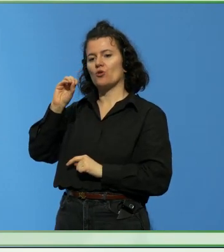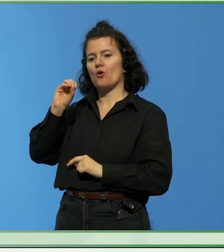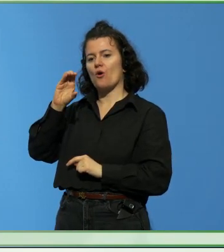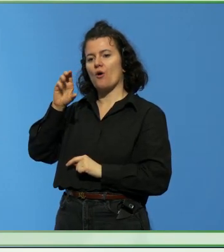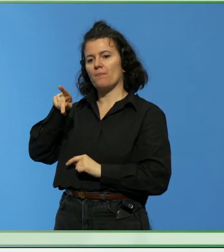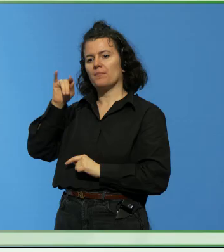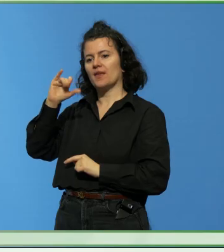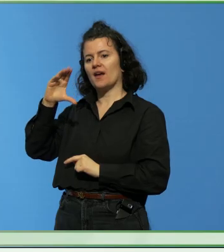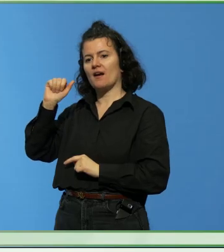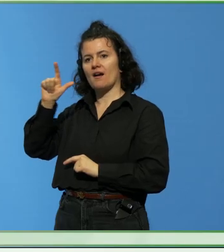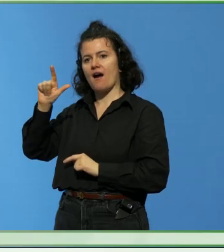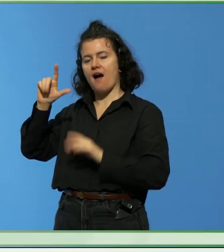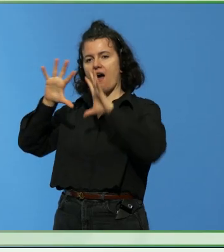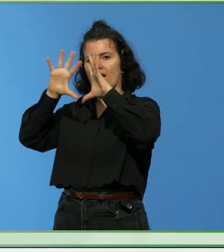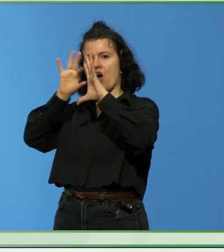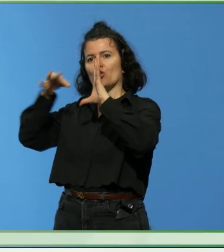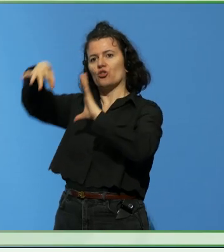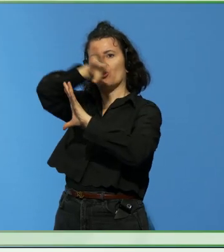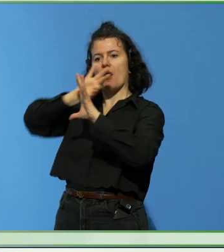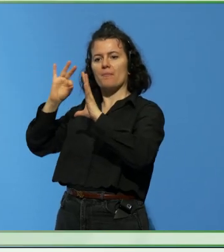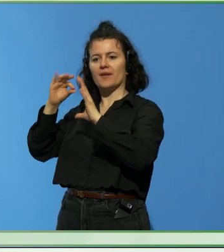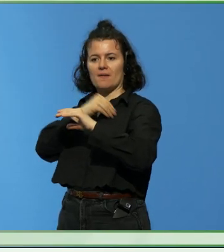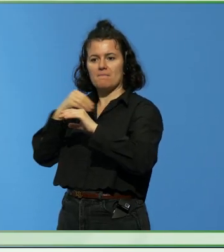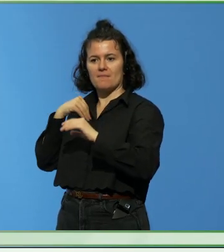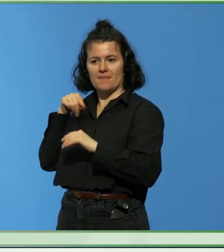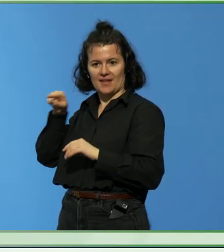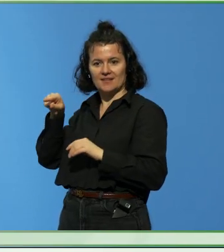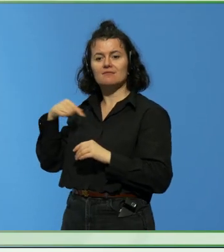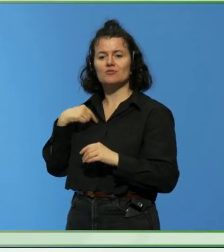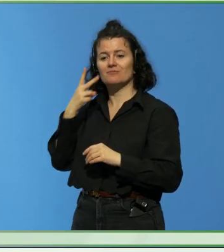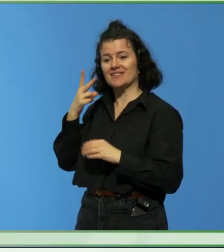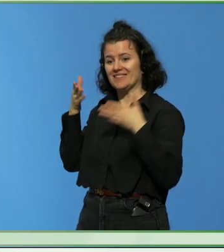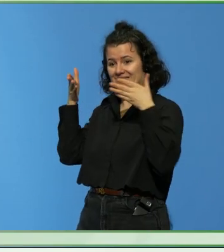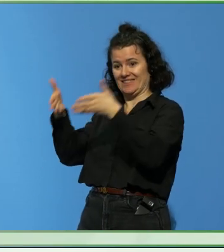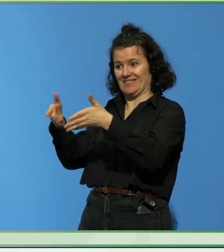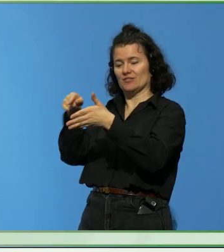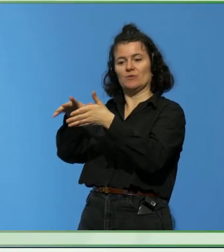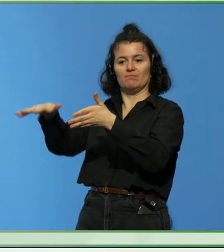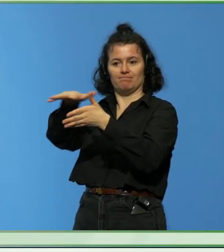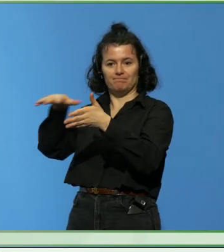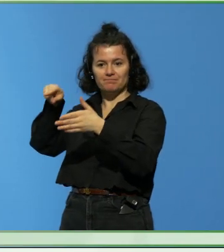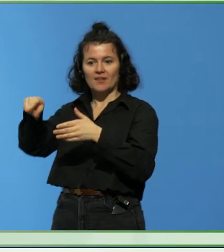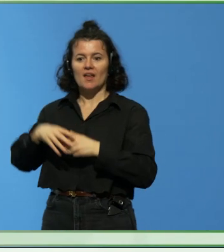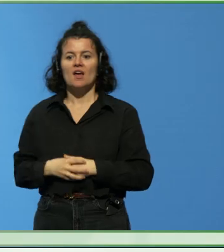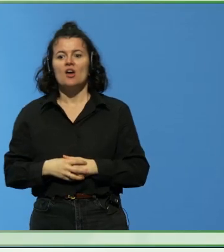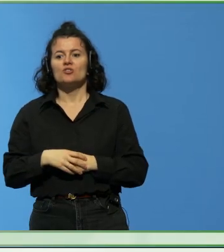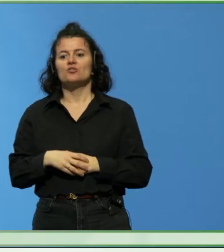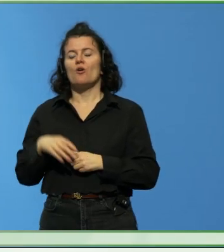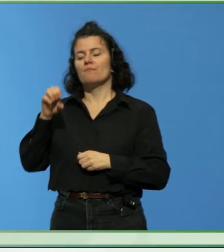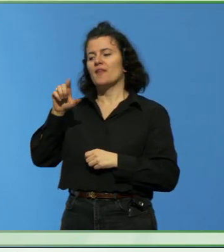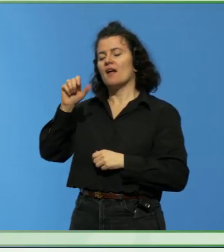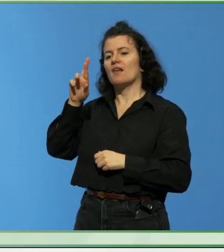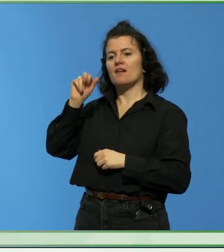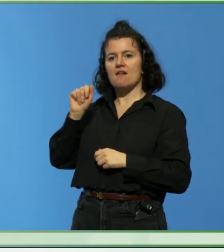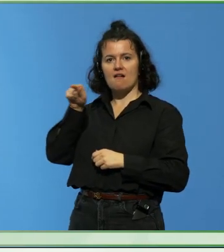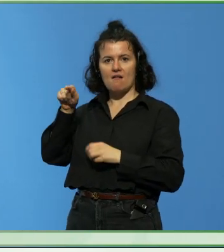global humanitarian relief and development organization. It was funded by ELRA, and my colleague Elise